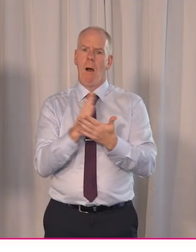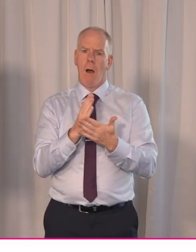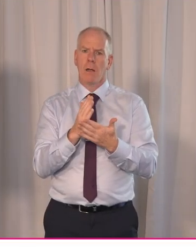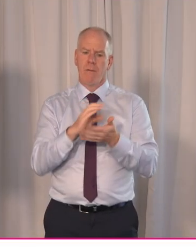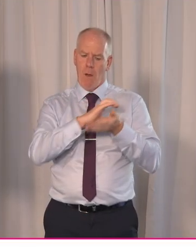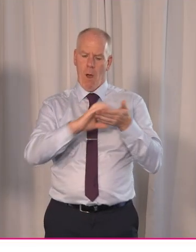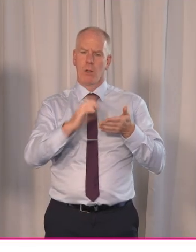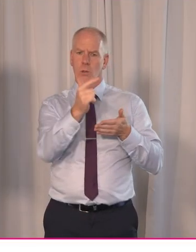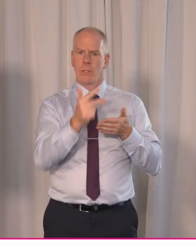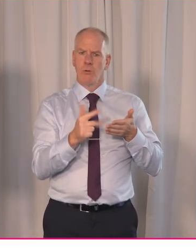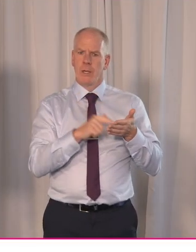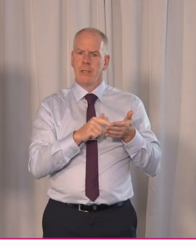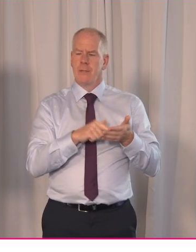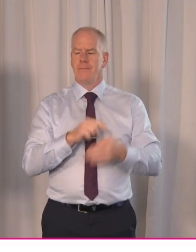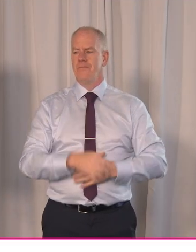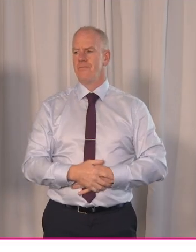Article 23.